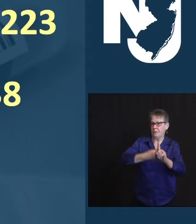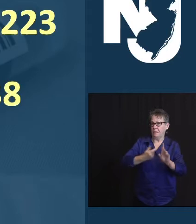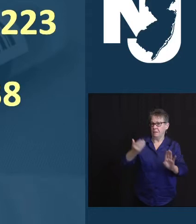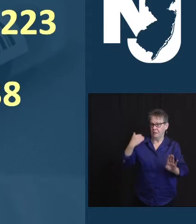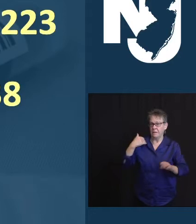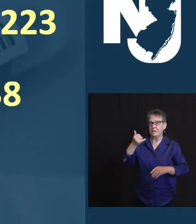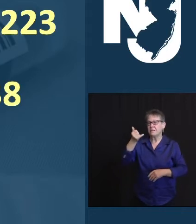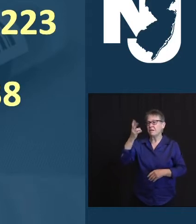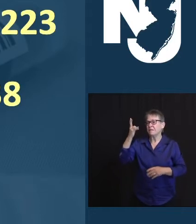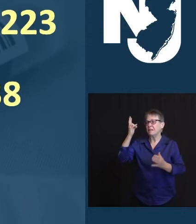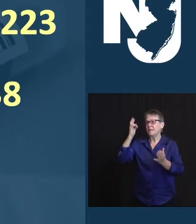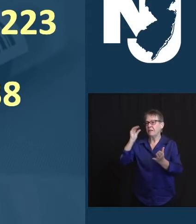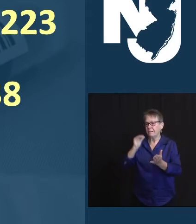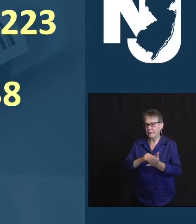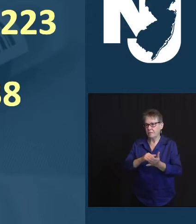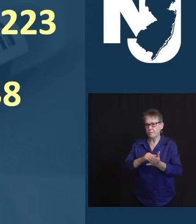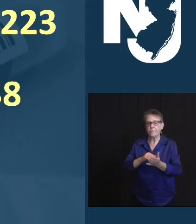19,244 residents,